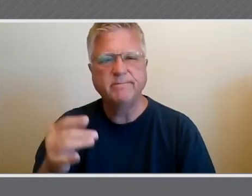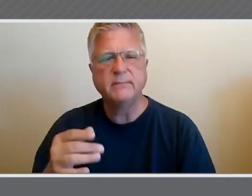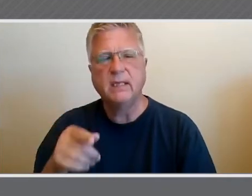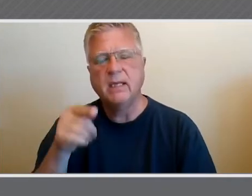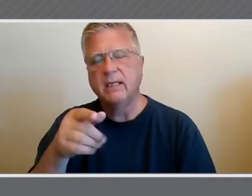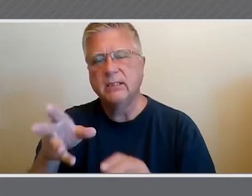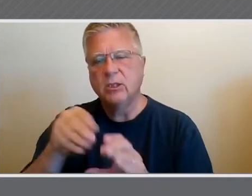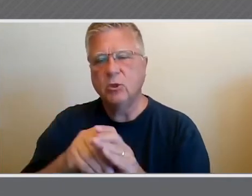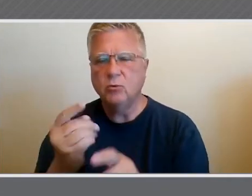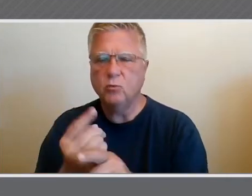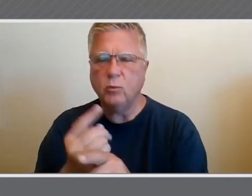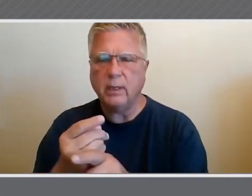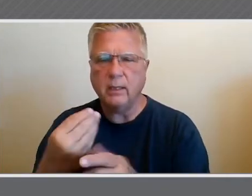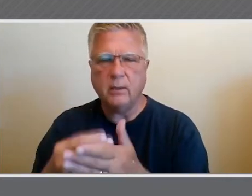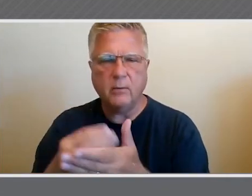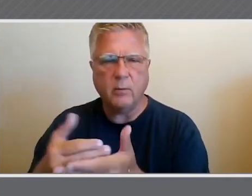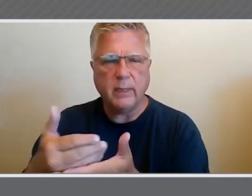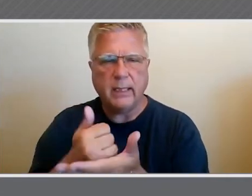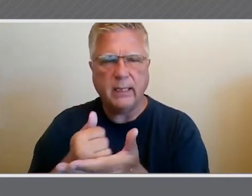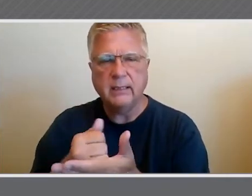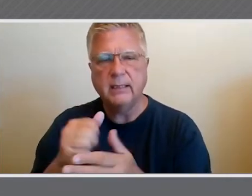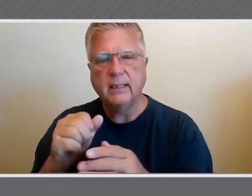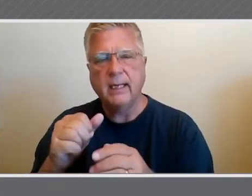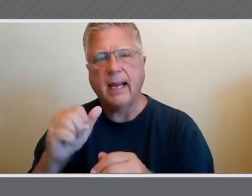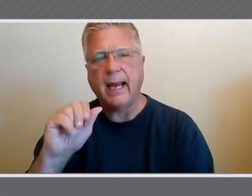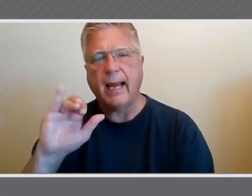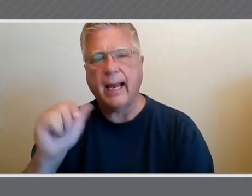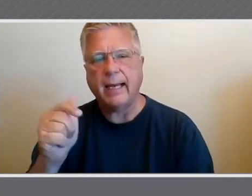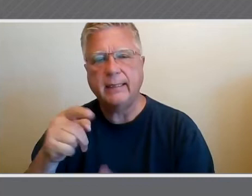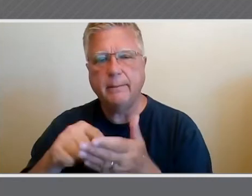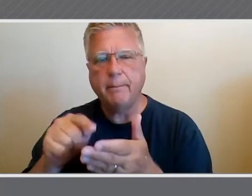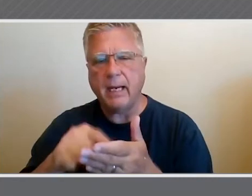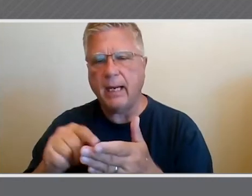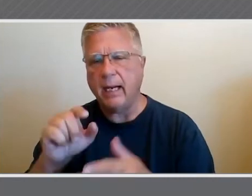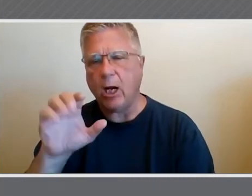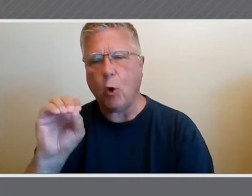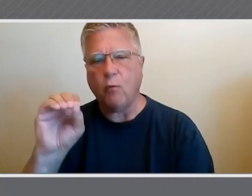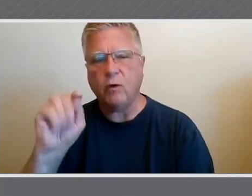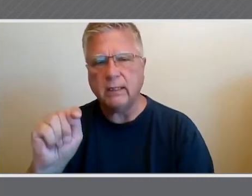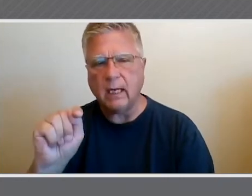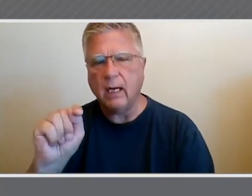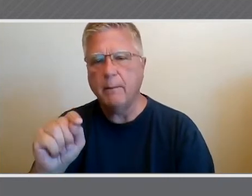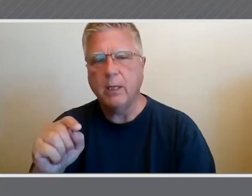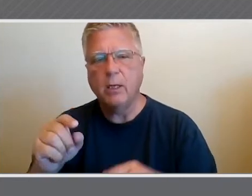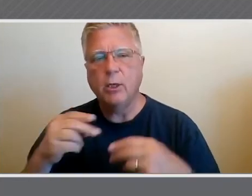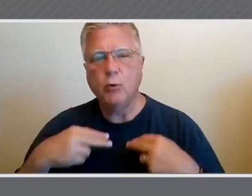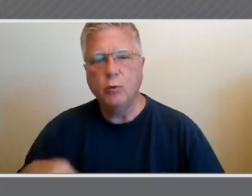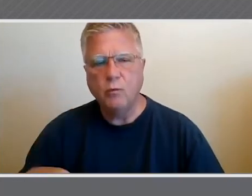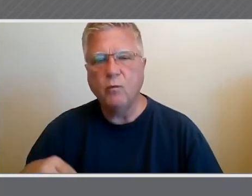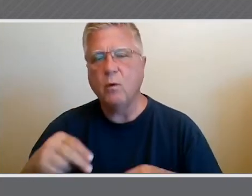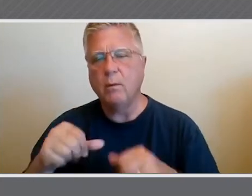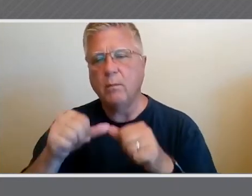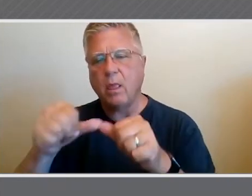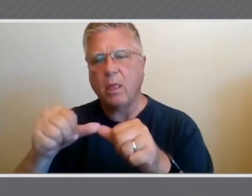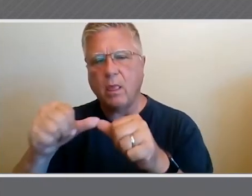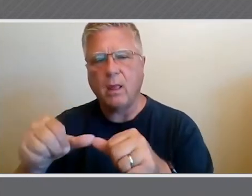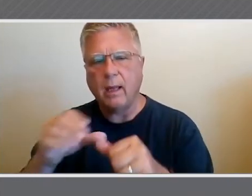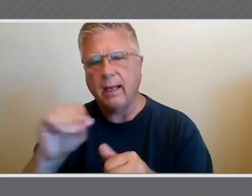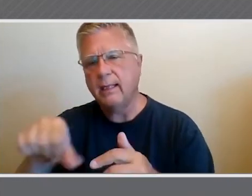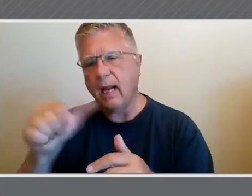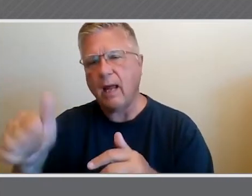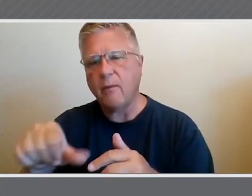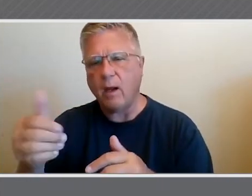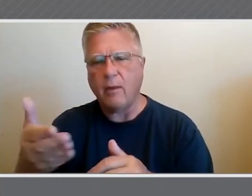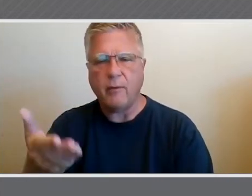wages, acting pay, overtime, some uniform pay, longevity pay, and some other allowances. In 2021,